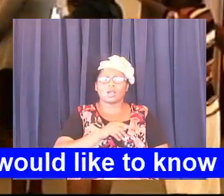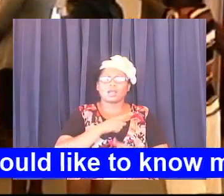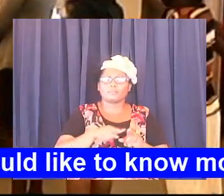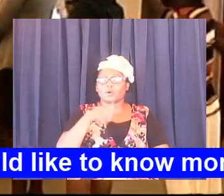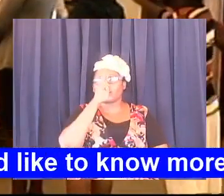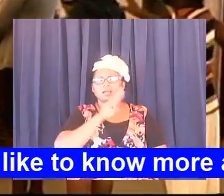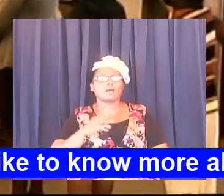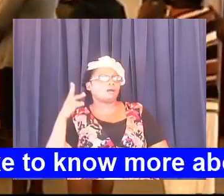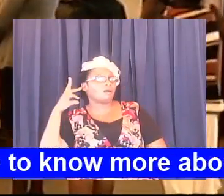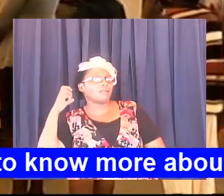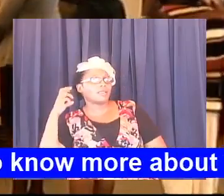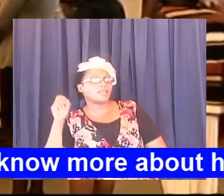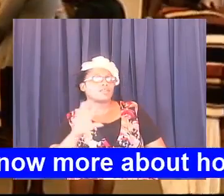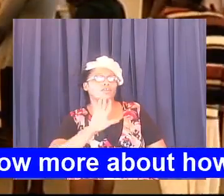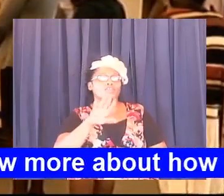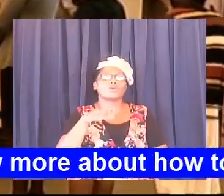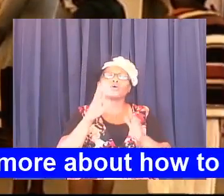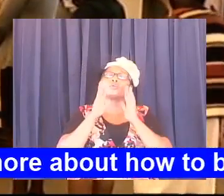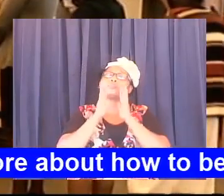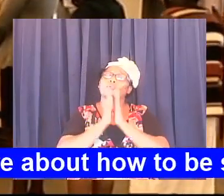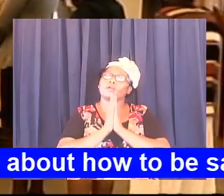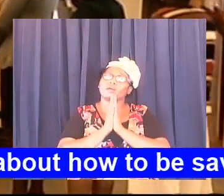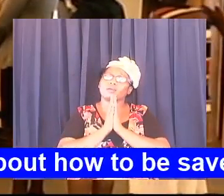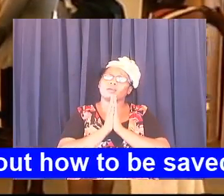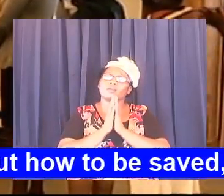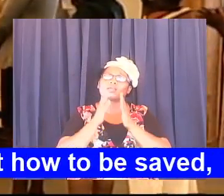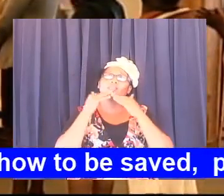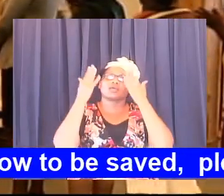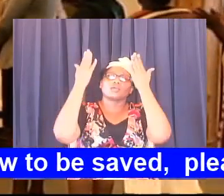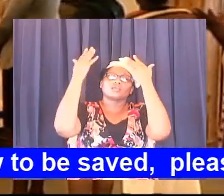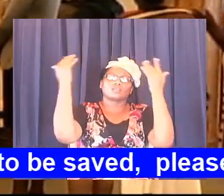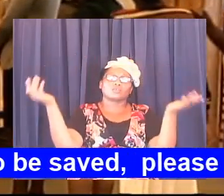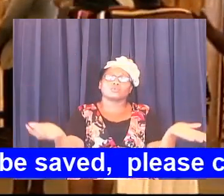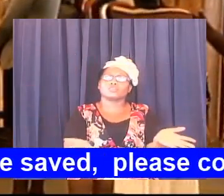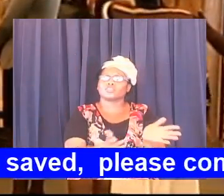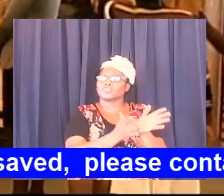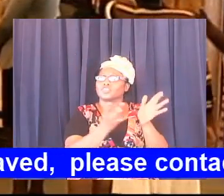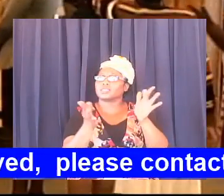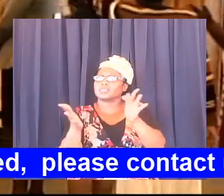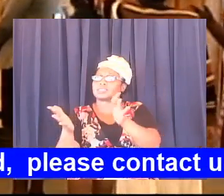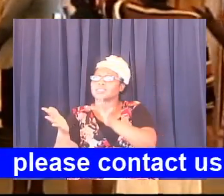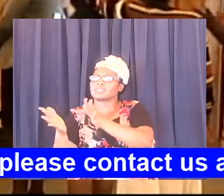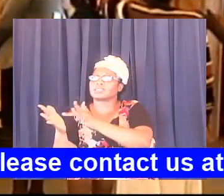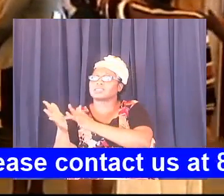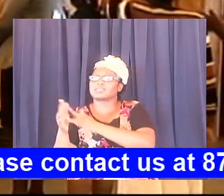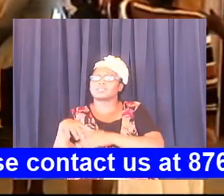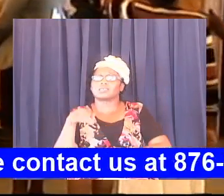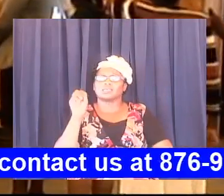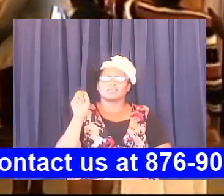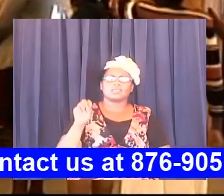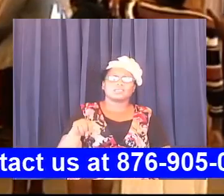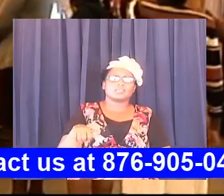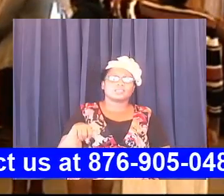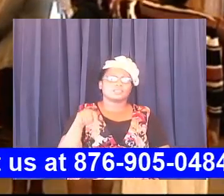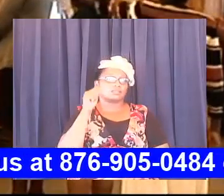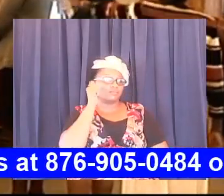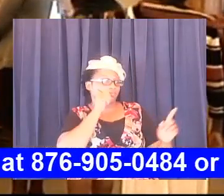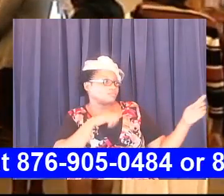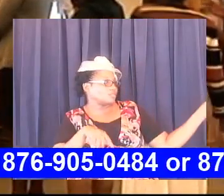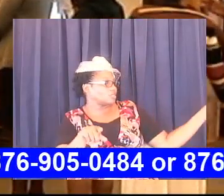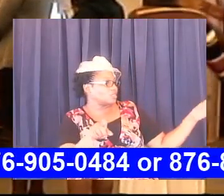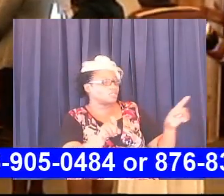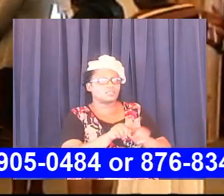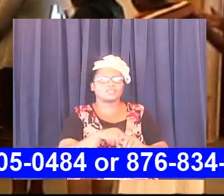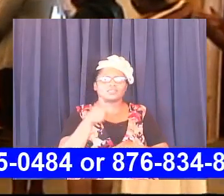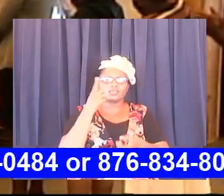prayer. Hallelujah. Thank you, Jesus. Thank you, Jesus. Yes, my sister, tears are a